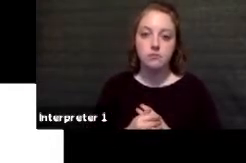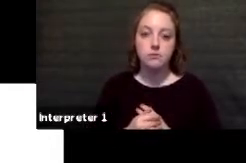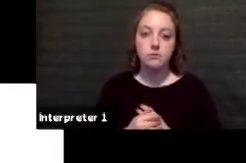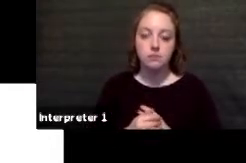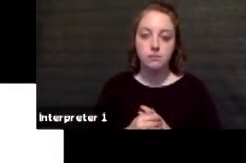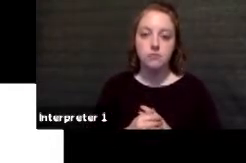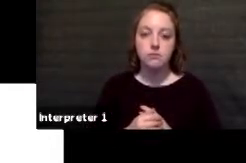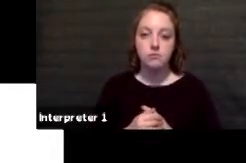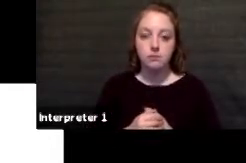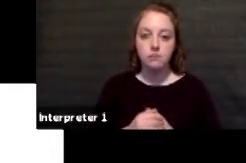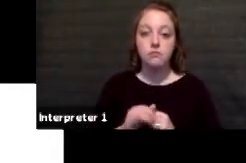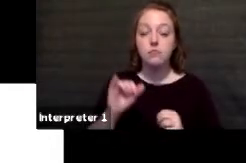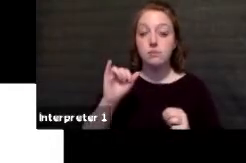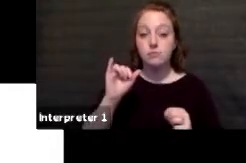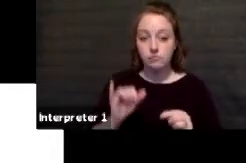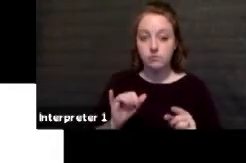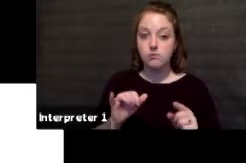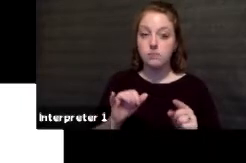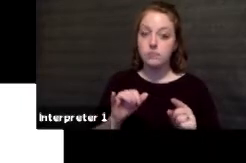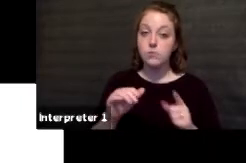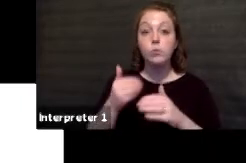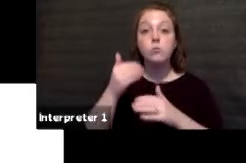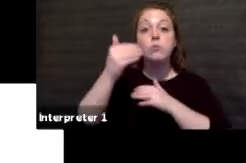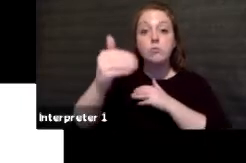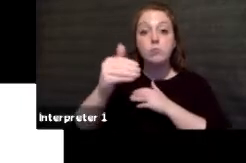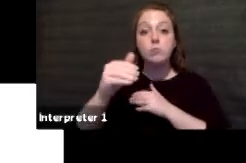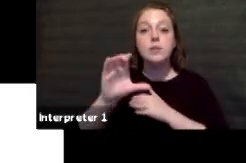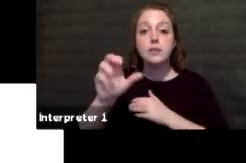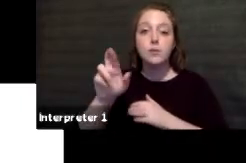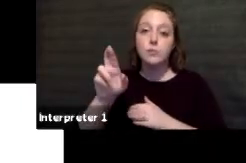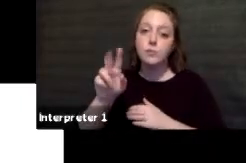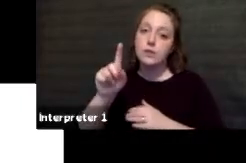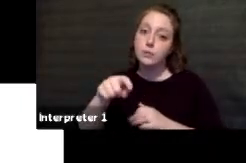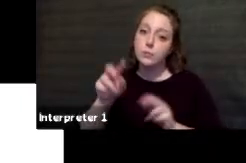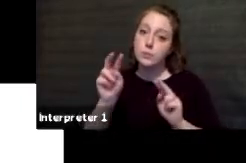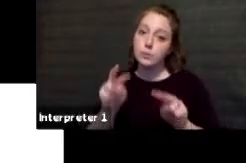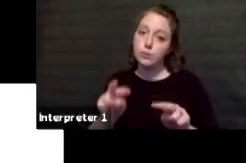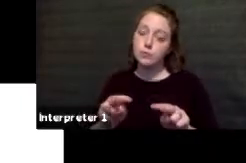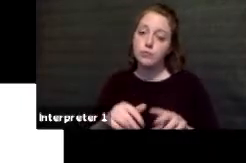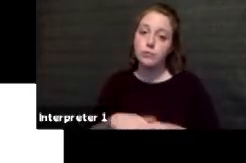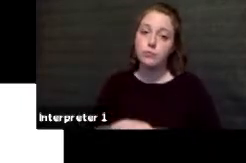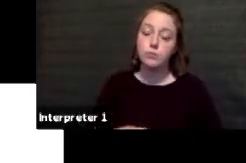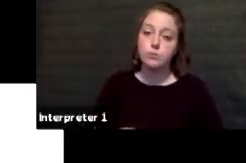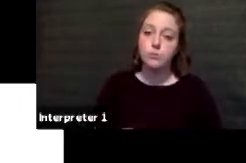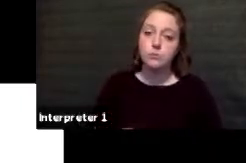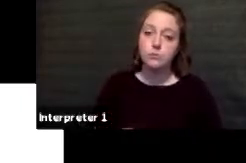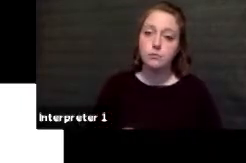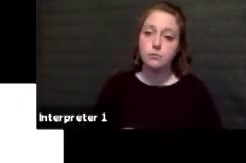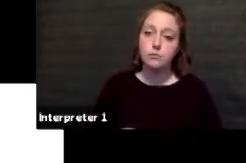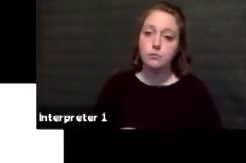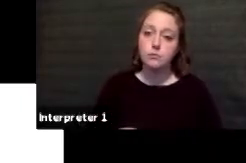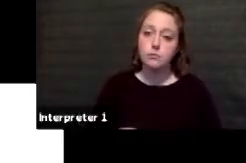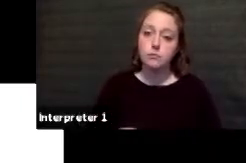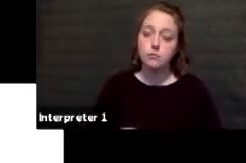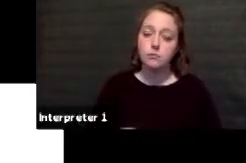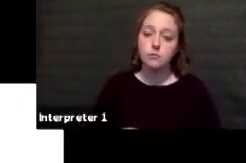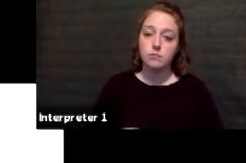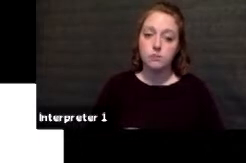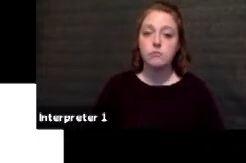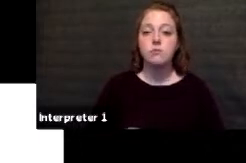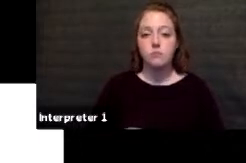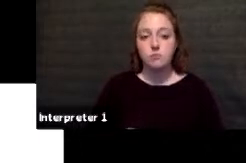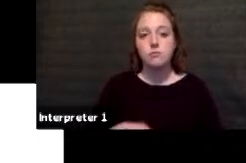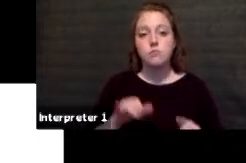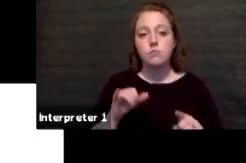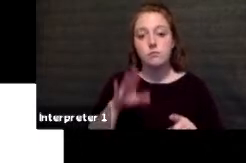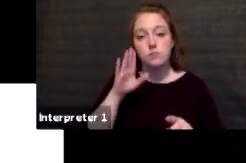time, Cedar Ridge will need to be looked at, uh, in a similar, uh, response to have a new or renovated elementary school,